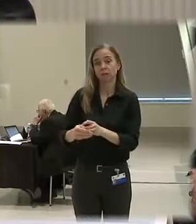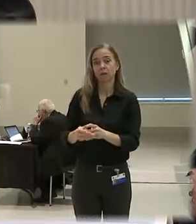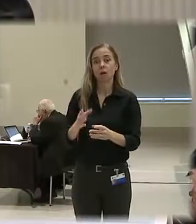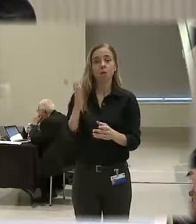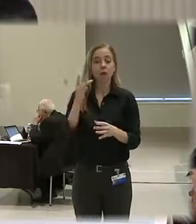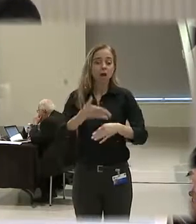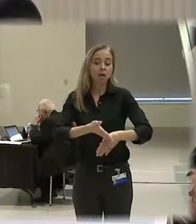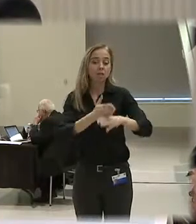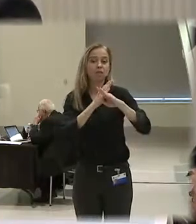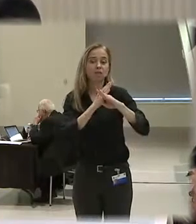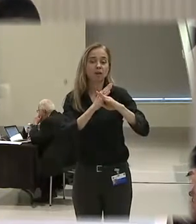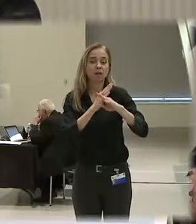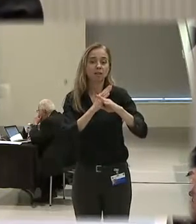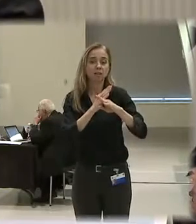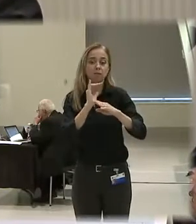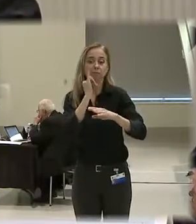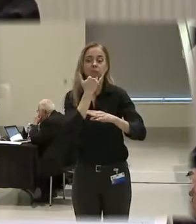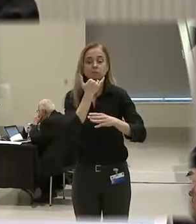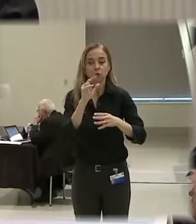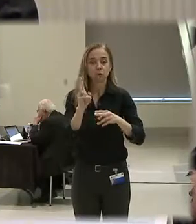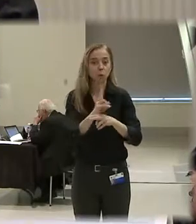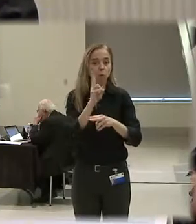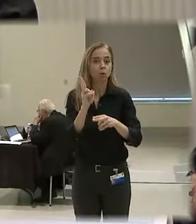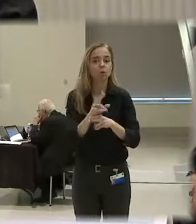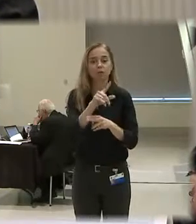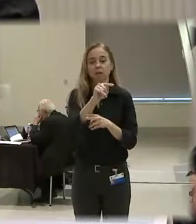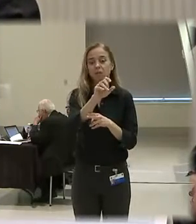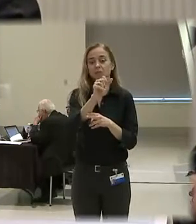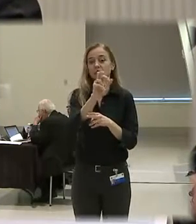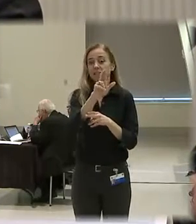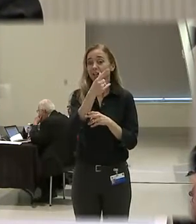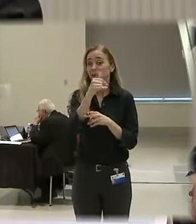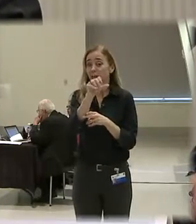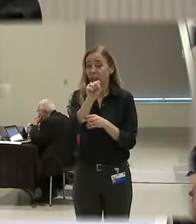prevent any indiscriminate use of tear gas.